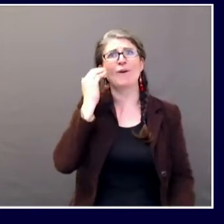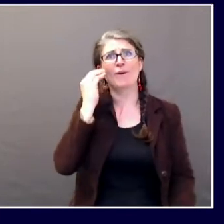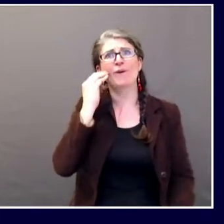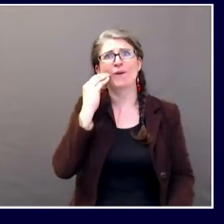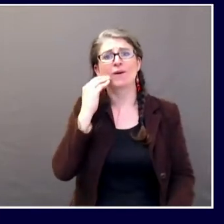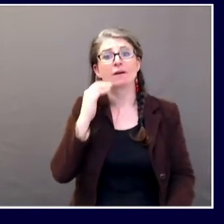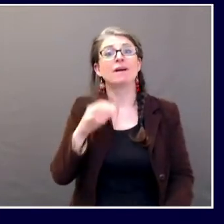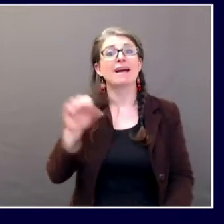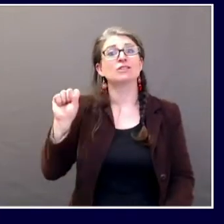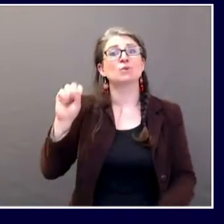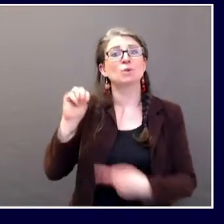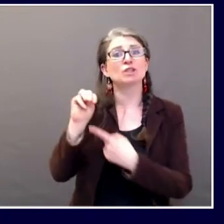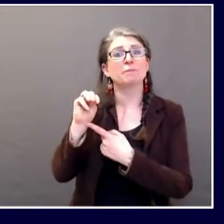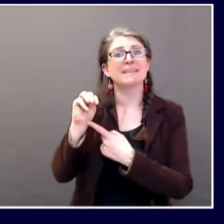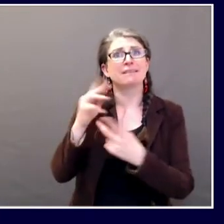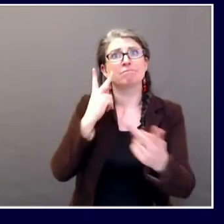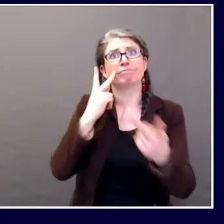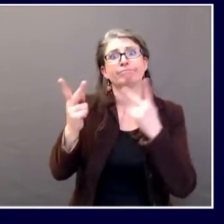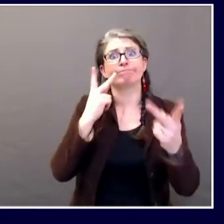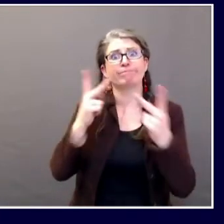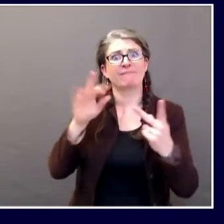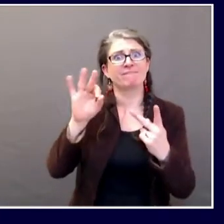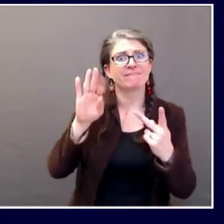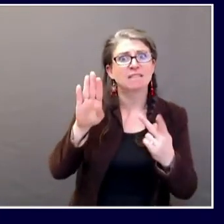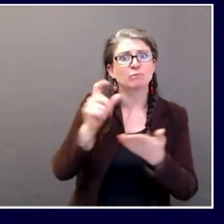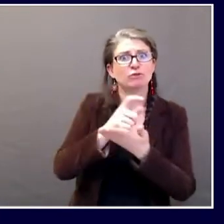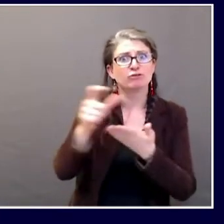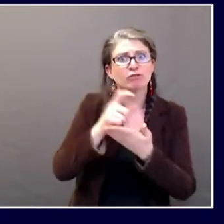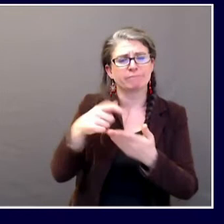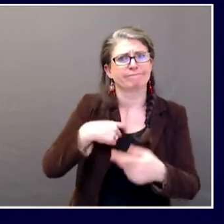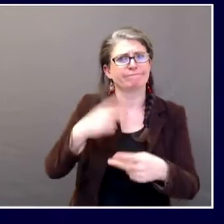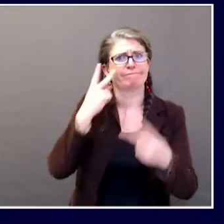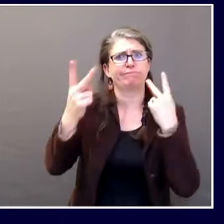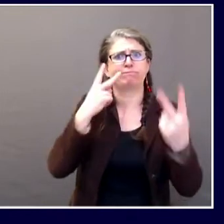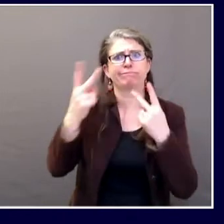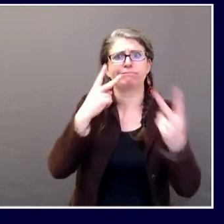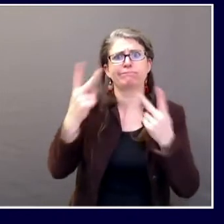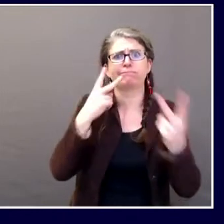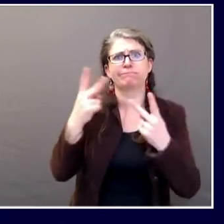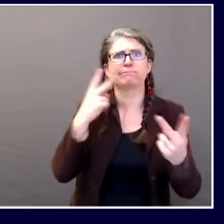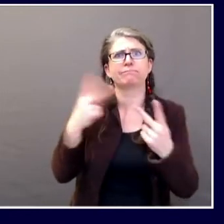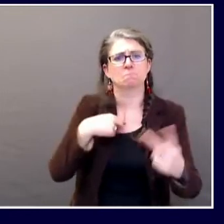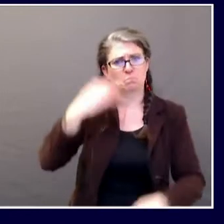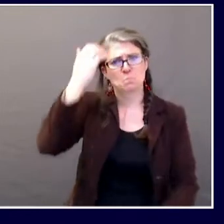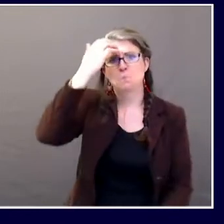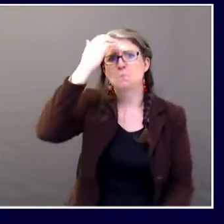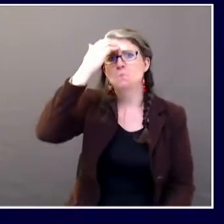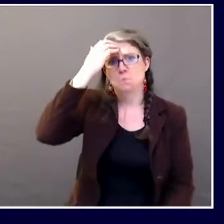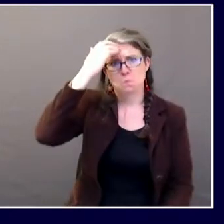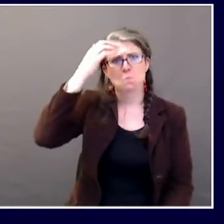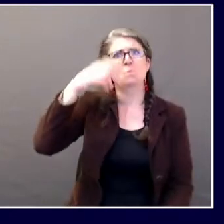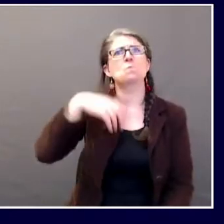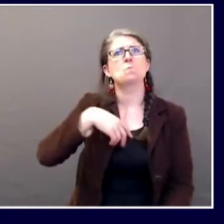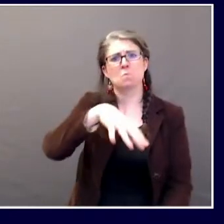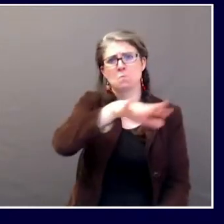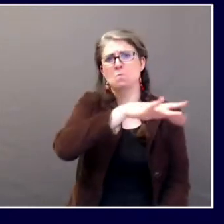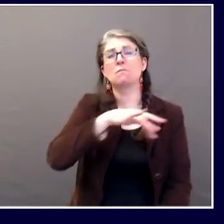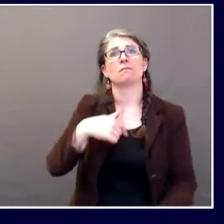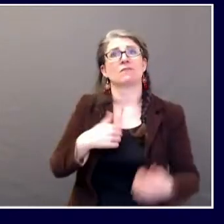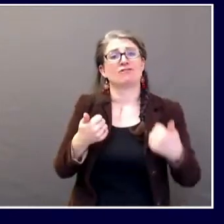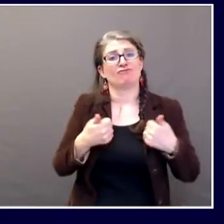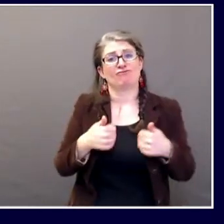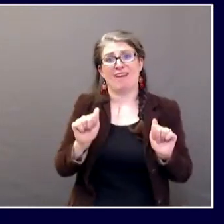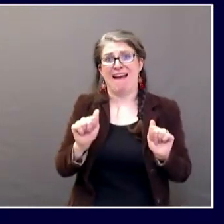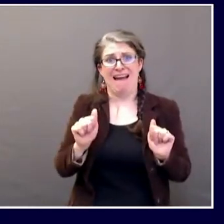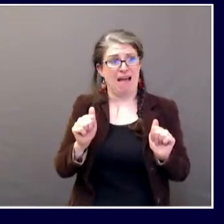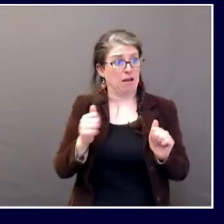appointments. I hear that concern. I understand where it's coming from. We're trying to build systems to allow that to happen. But one of the